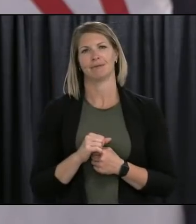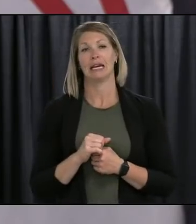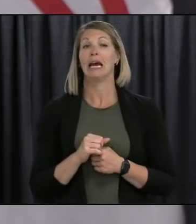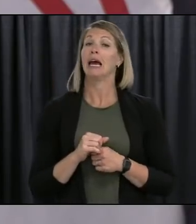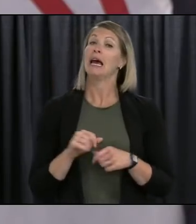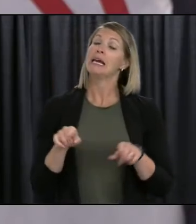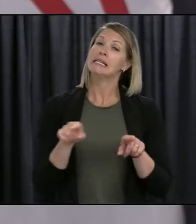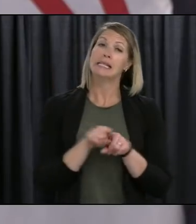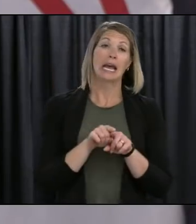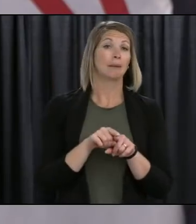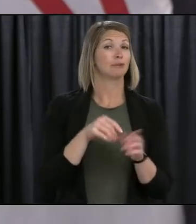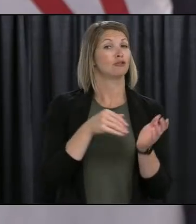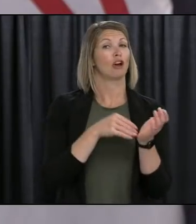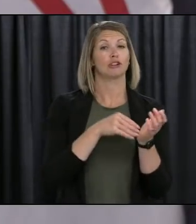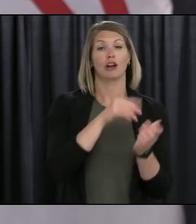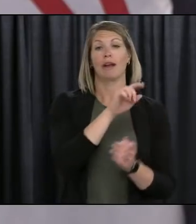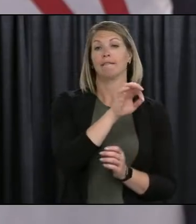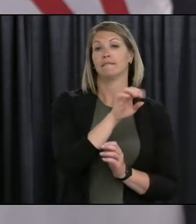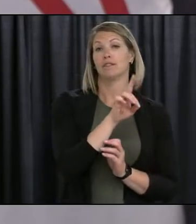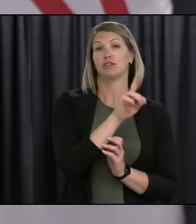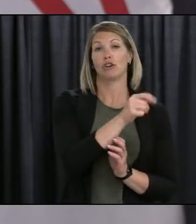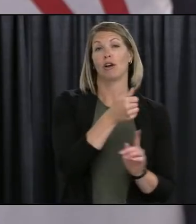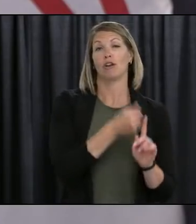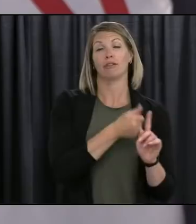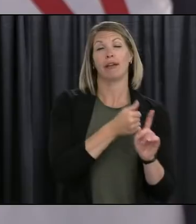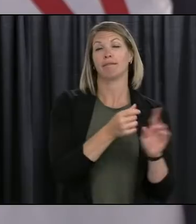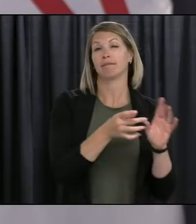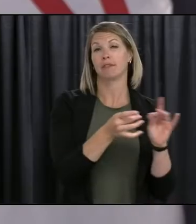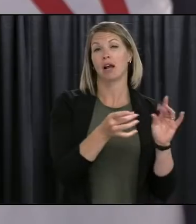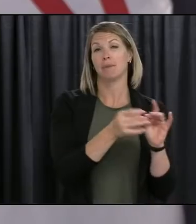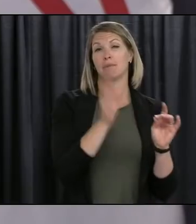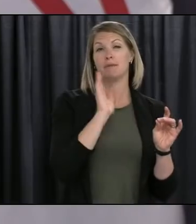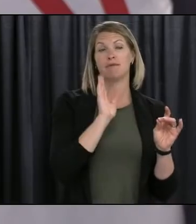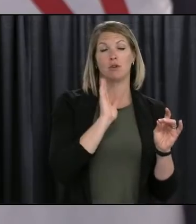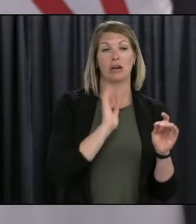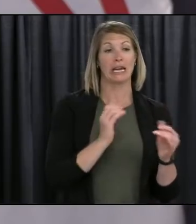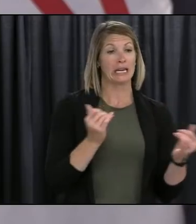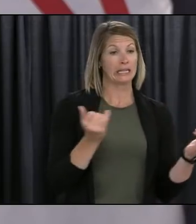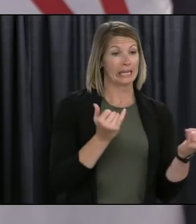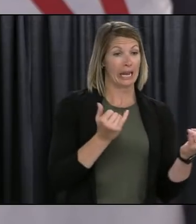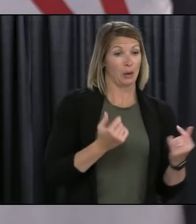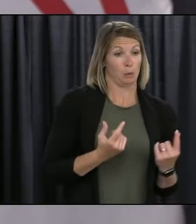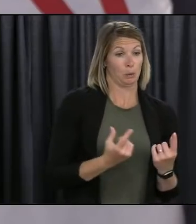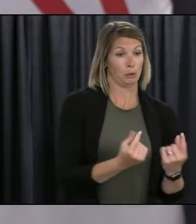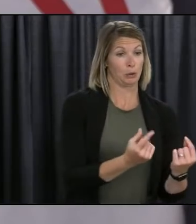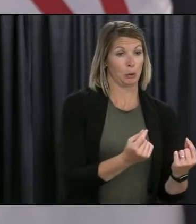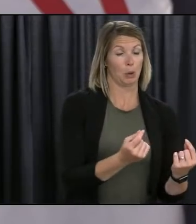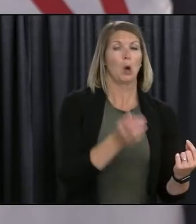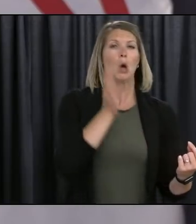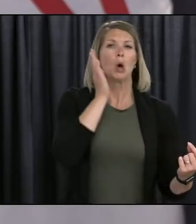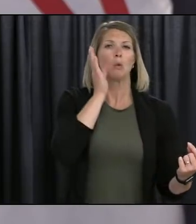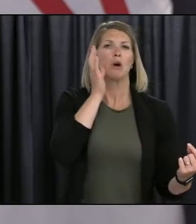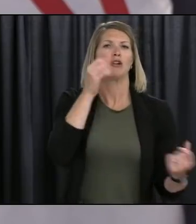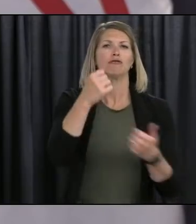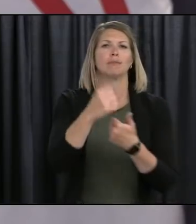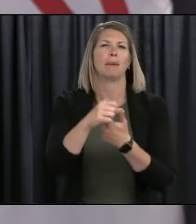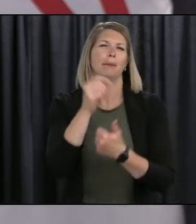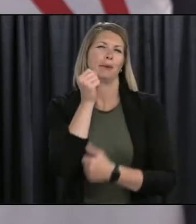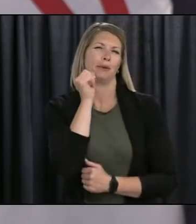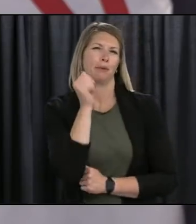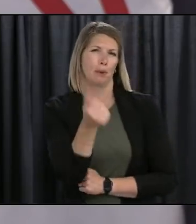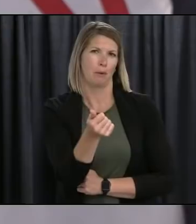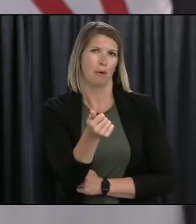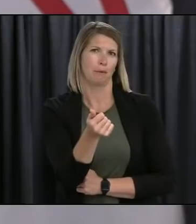result of a good story tomorrow. Let's continue to keep our distance while remaining social and encourage you to stay safe,